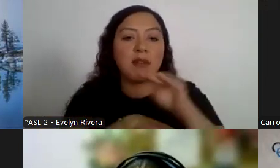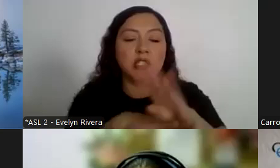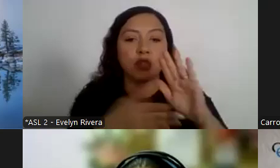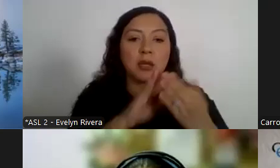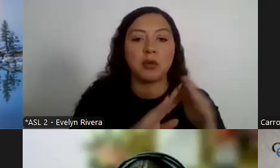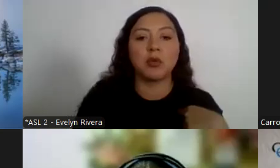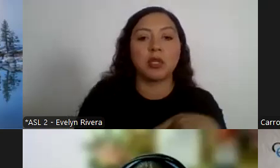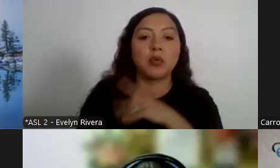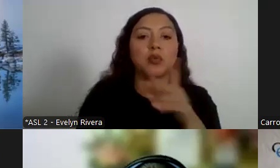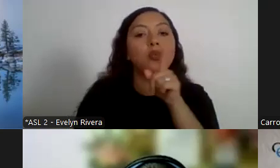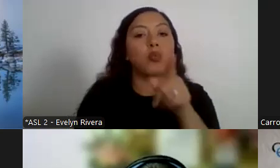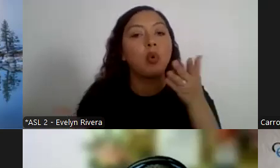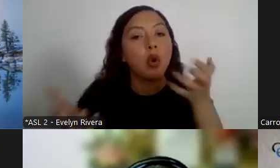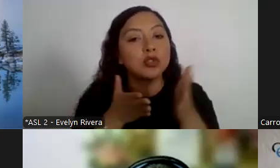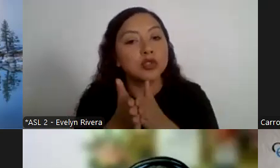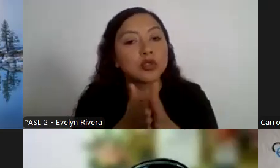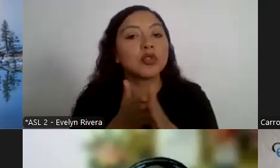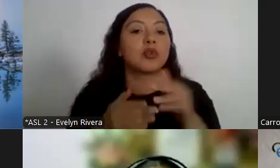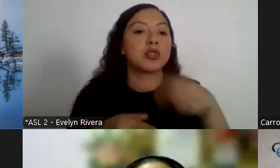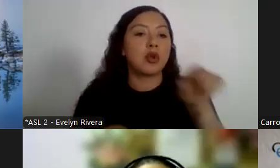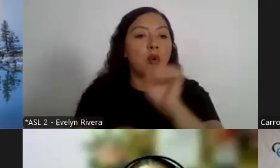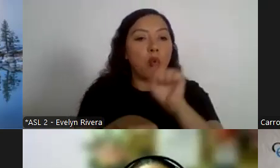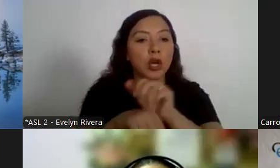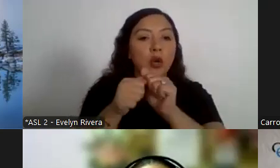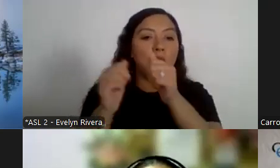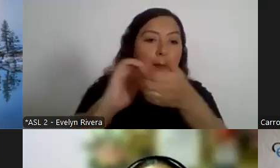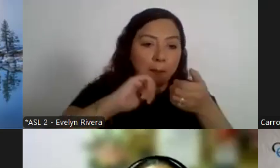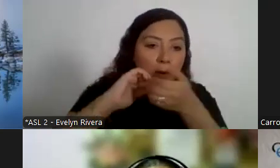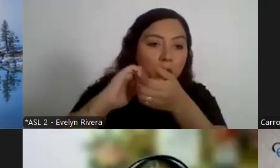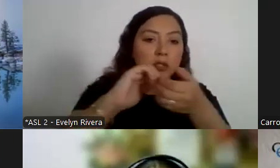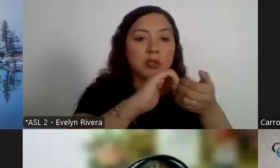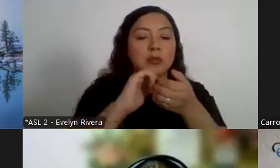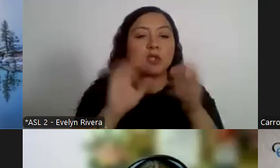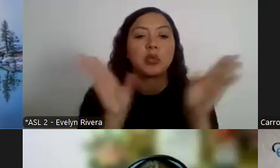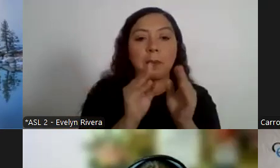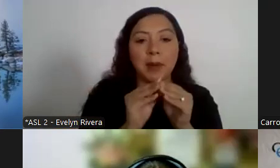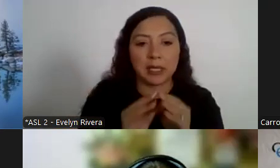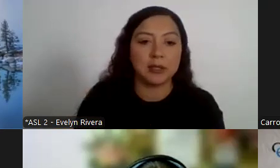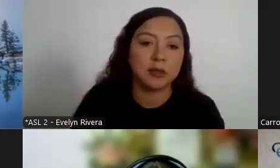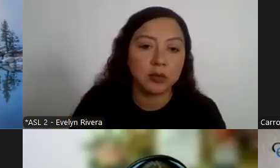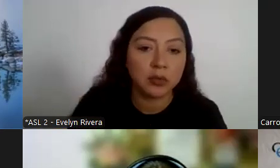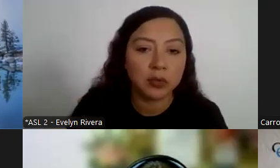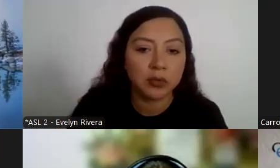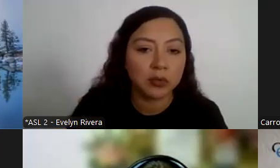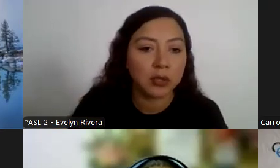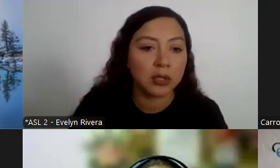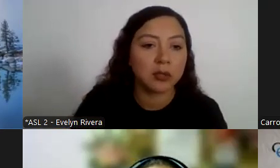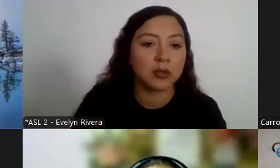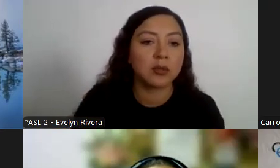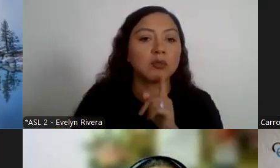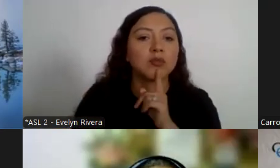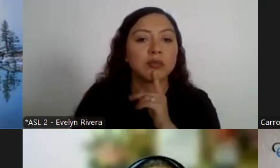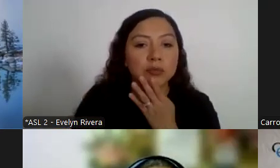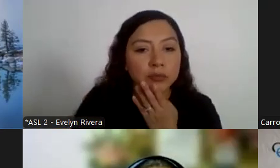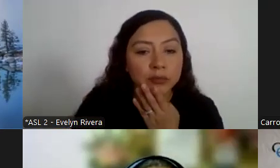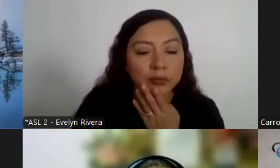partnerships between the meetings. So it's really up to the committee members. If there's issues that you all want to start working on, we encourage that because then